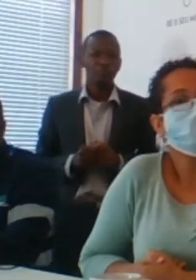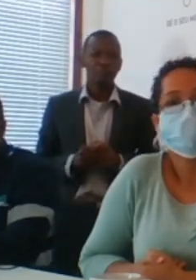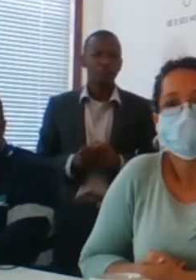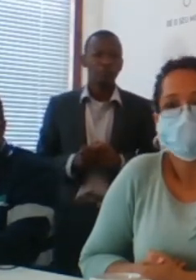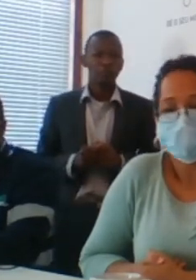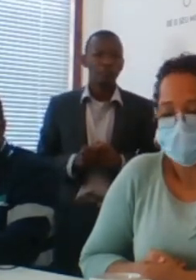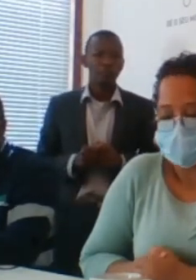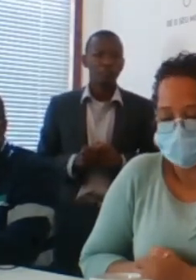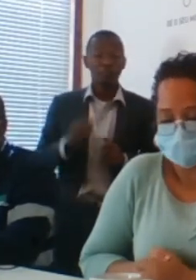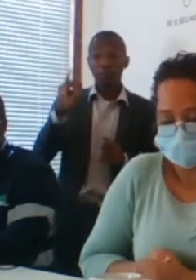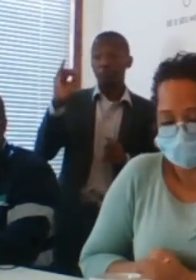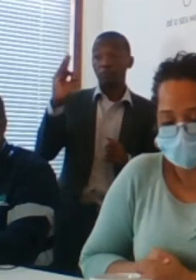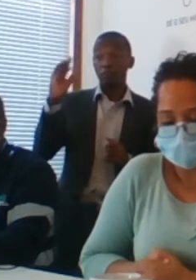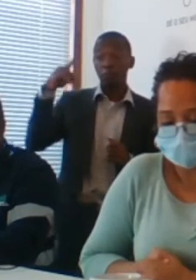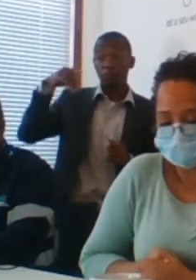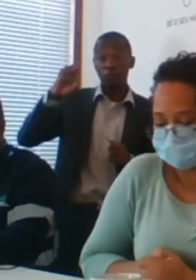countrywide. FLAC